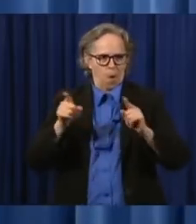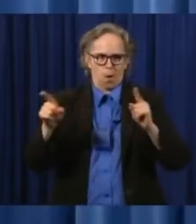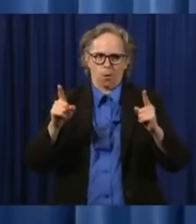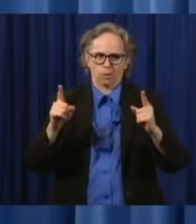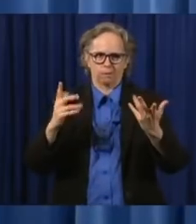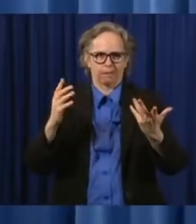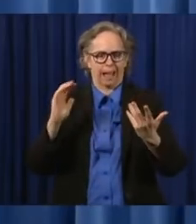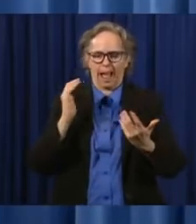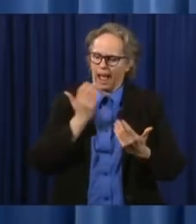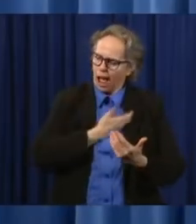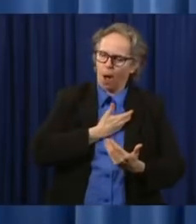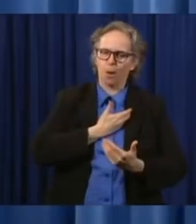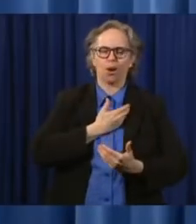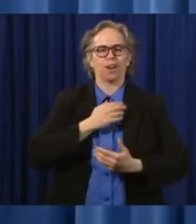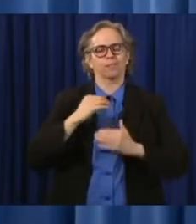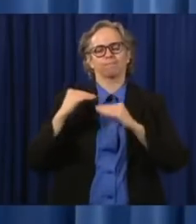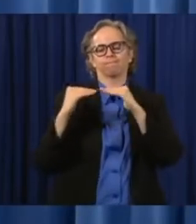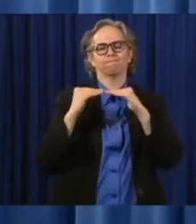Ohioans.